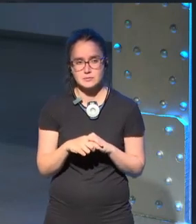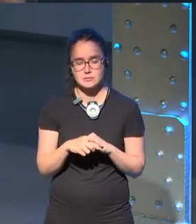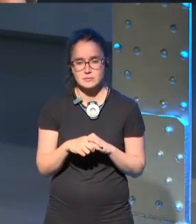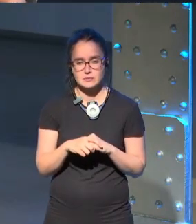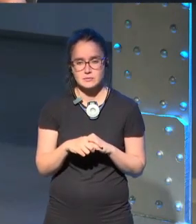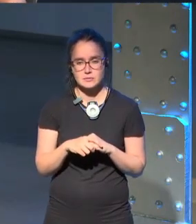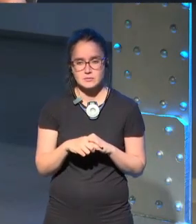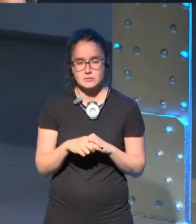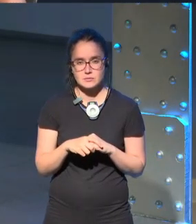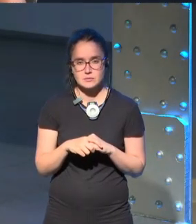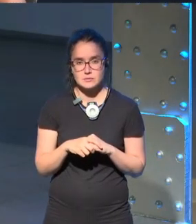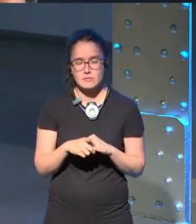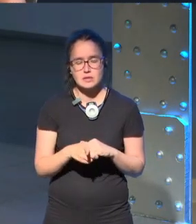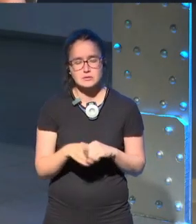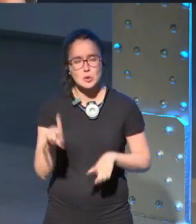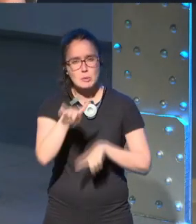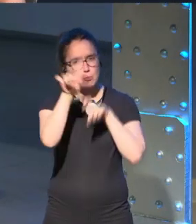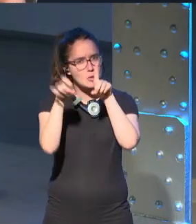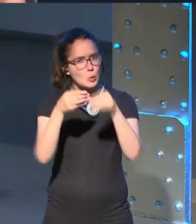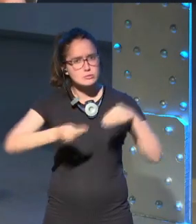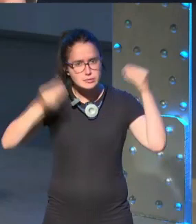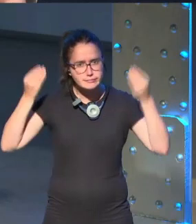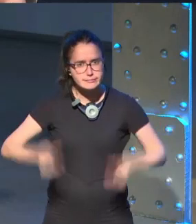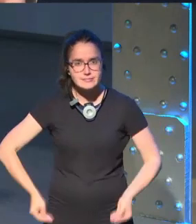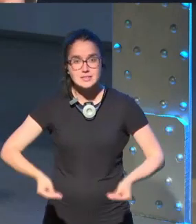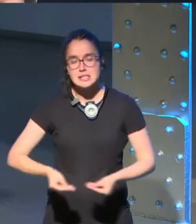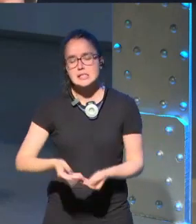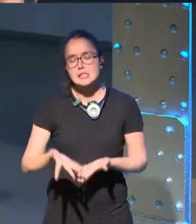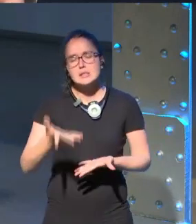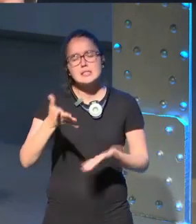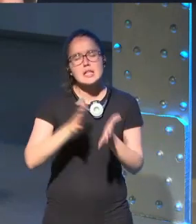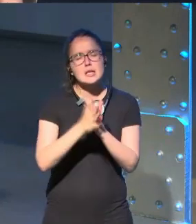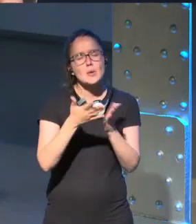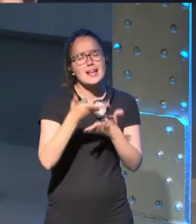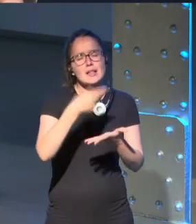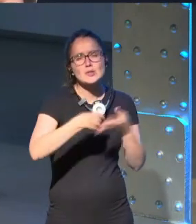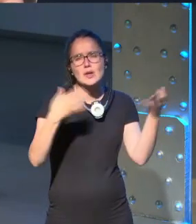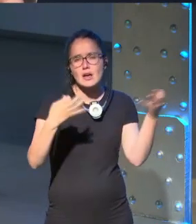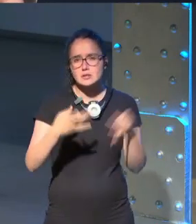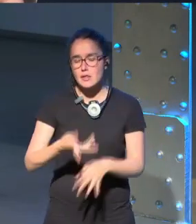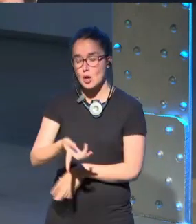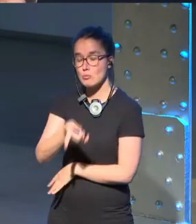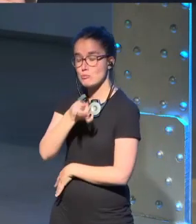That's a big question. What can we find in the novel? Es muy